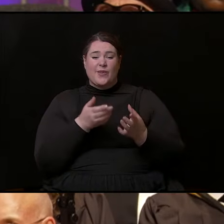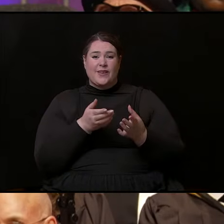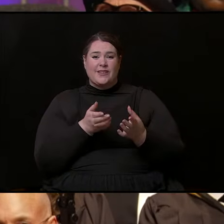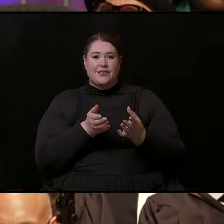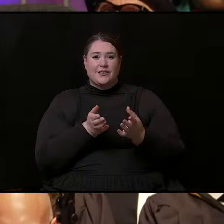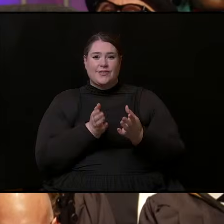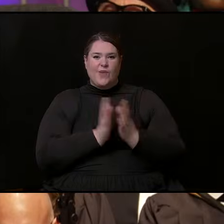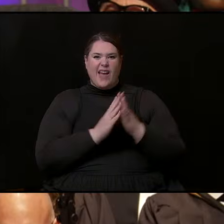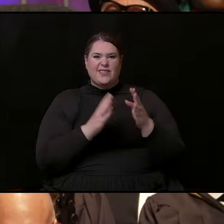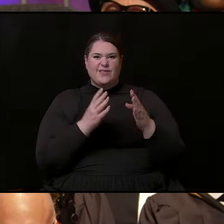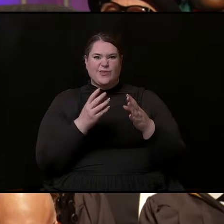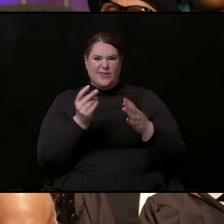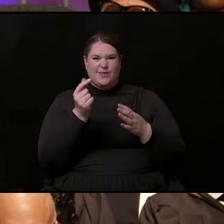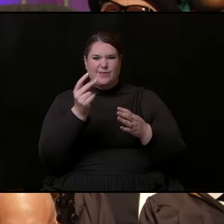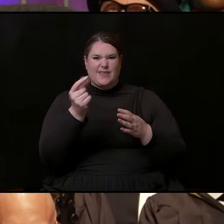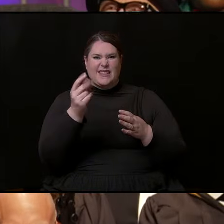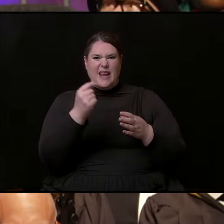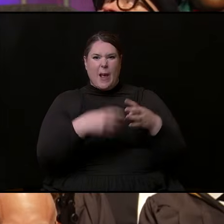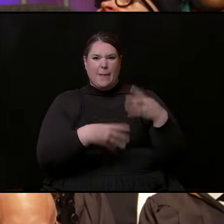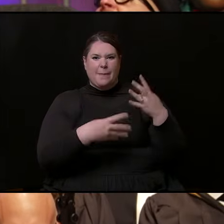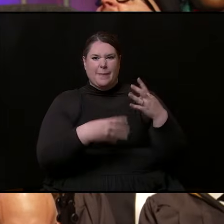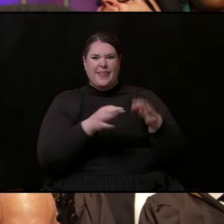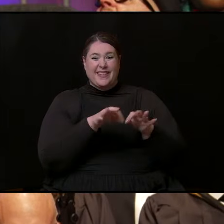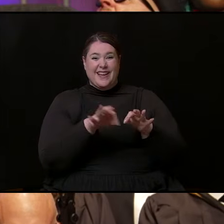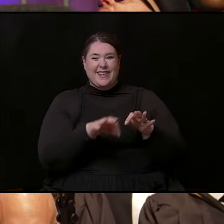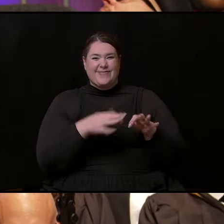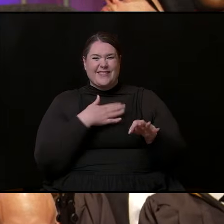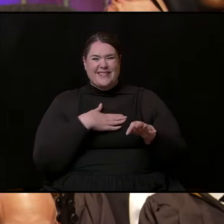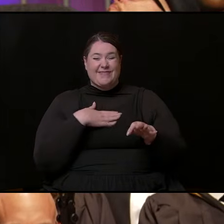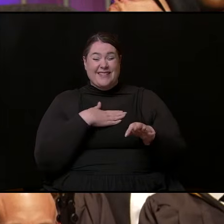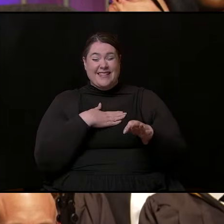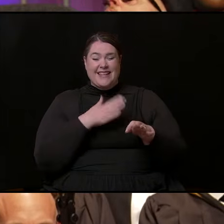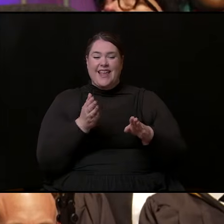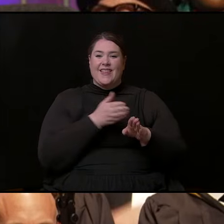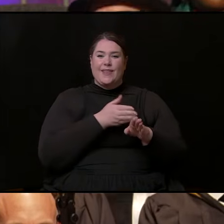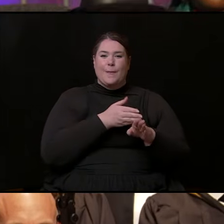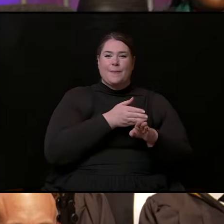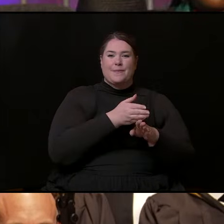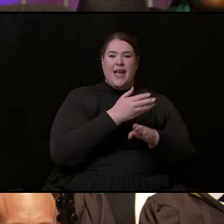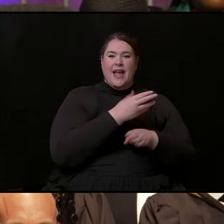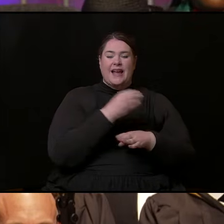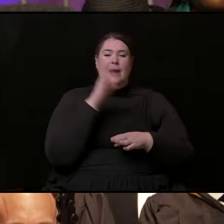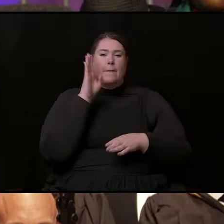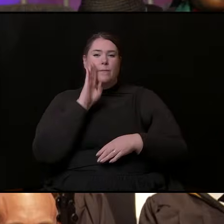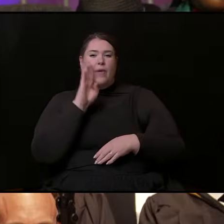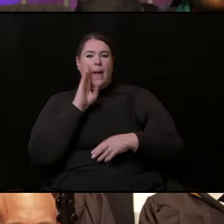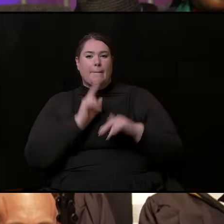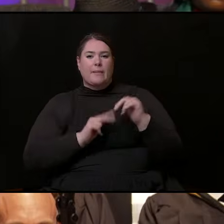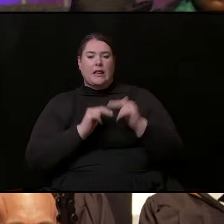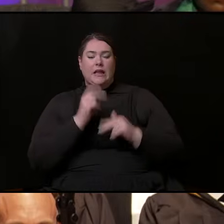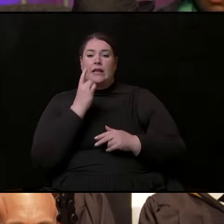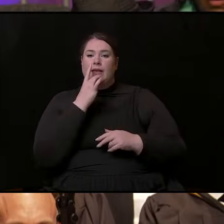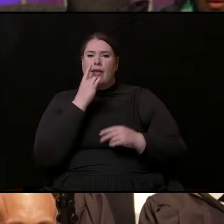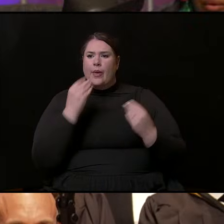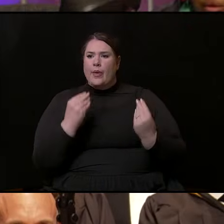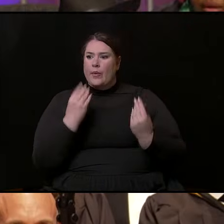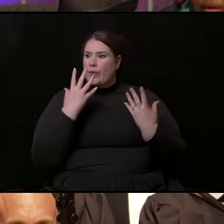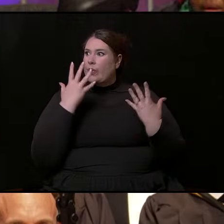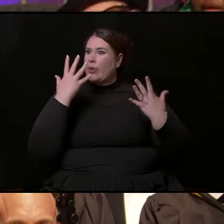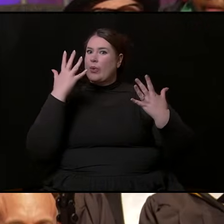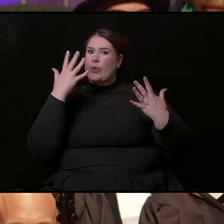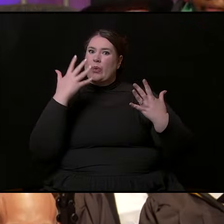bit. The main and brown buildings were illuminated with every color you can imagine.